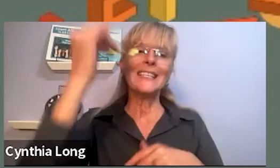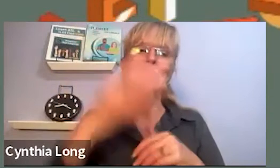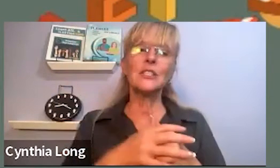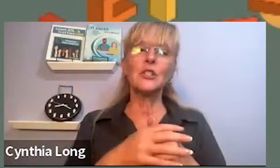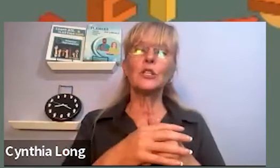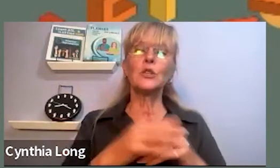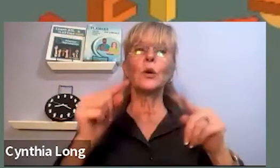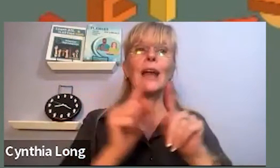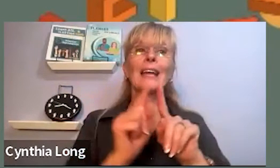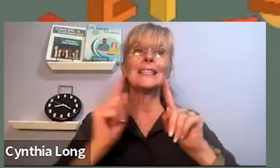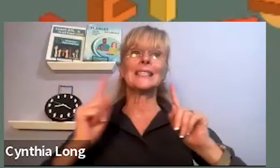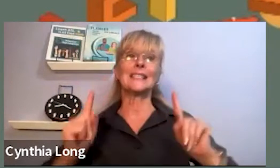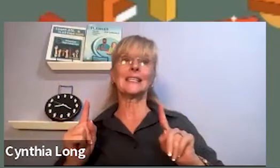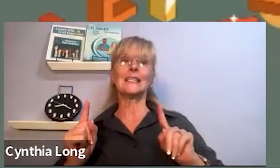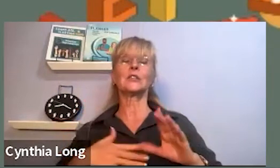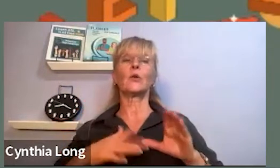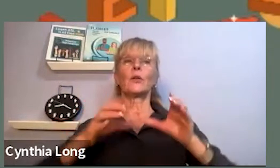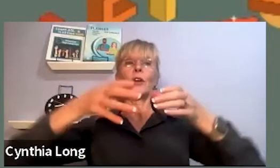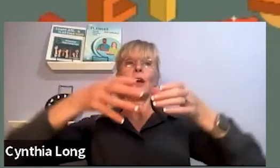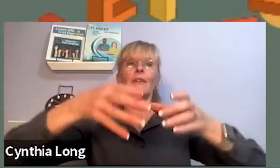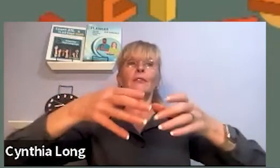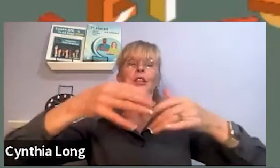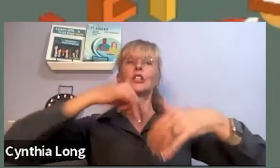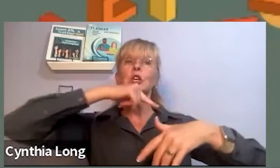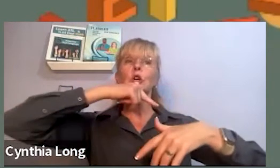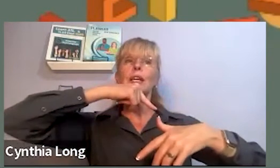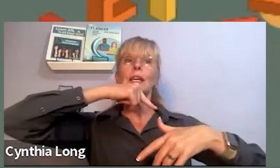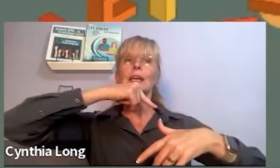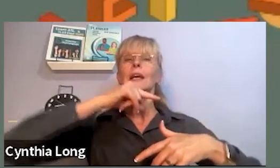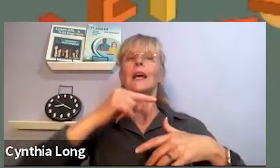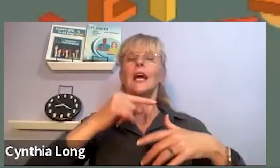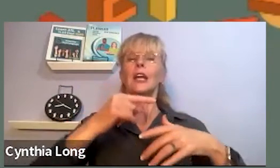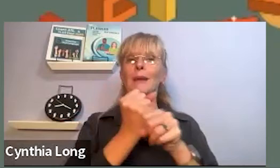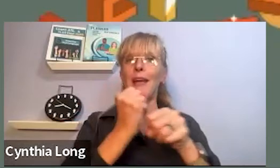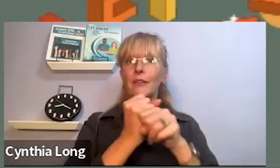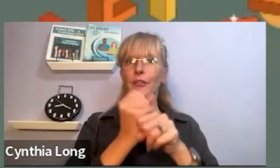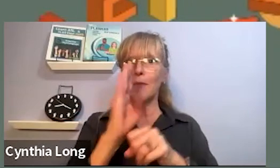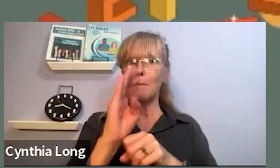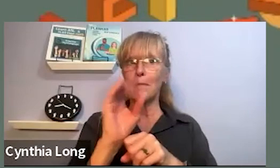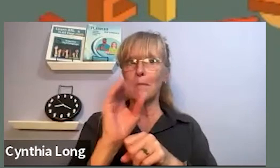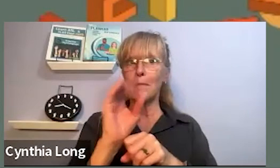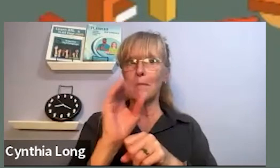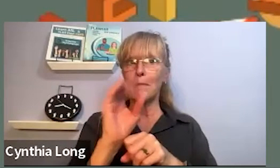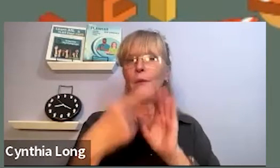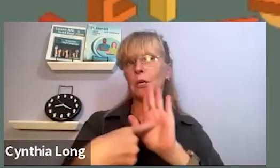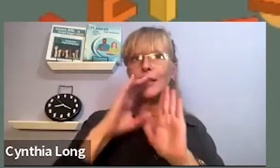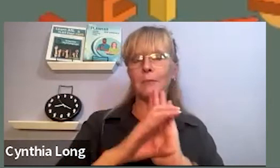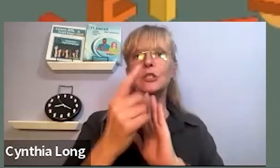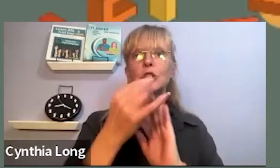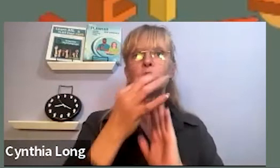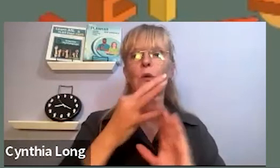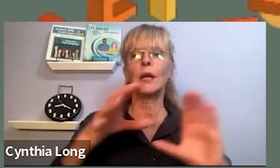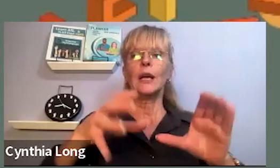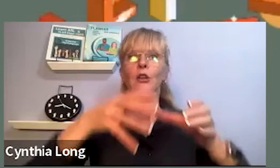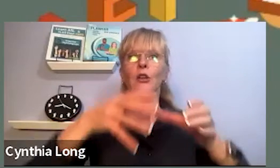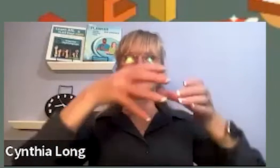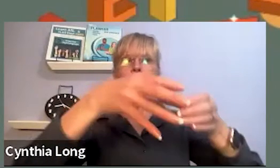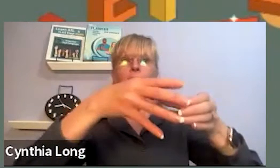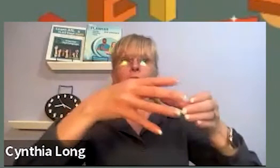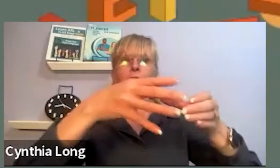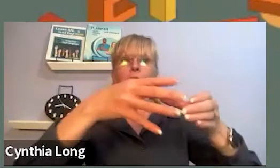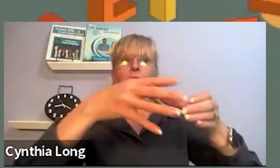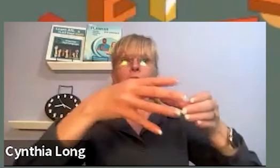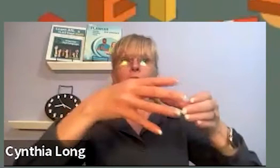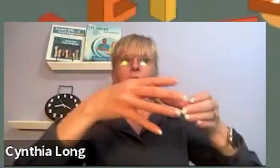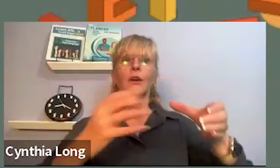are ideas. You can do it at a distance. So if you have the turkey and you make it from a bag, I'm going to show you the image soon.